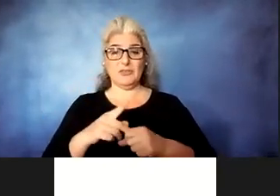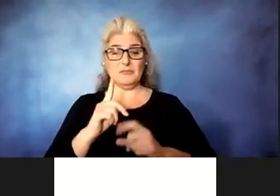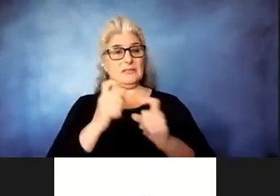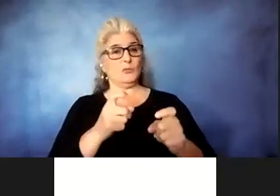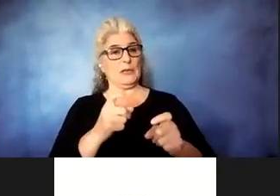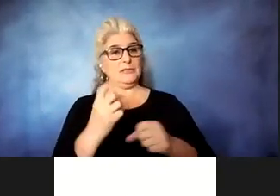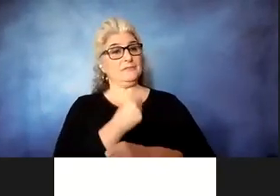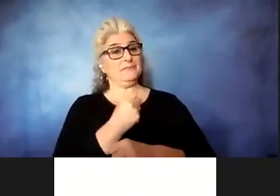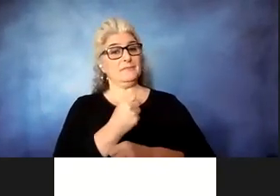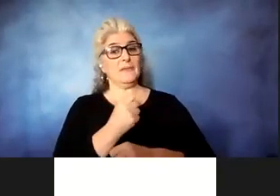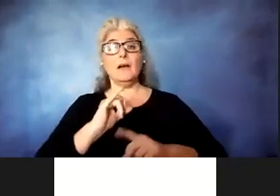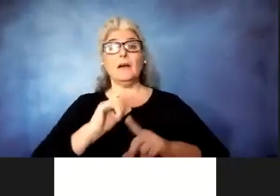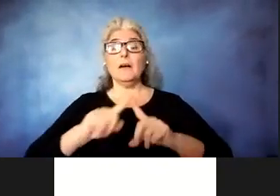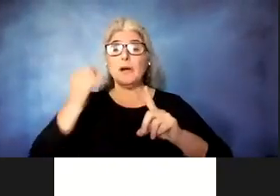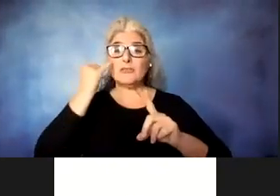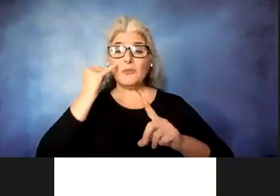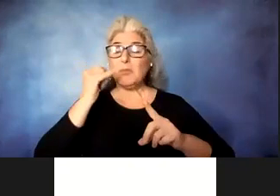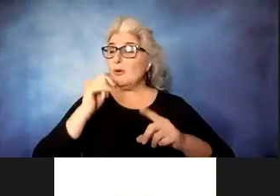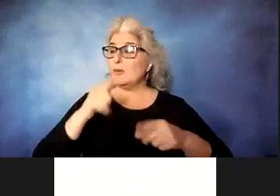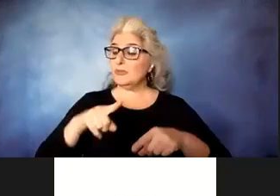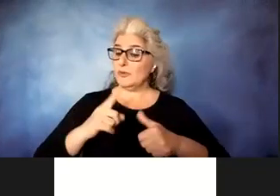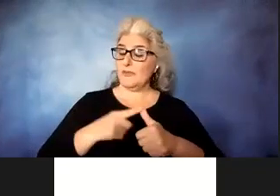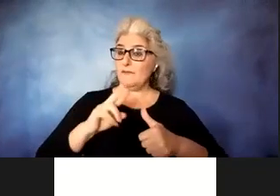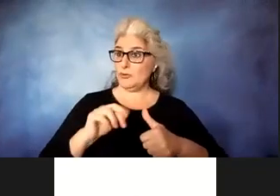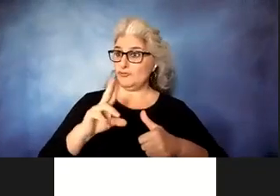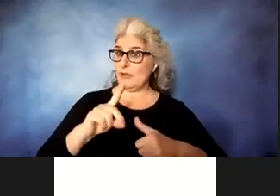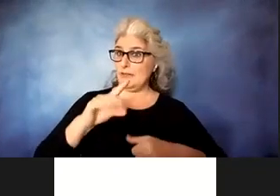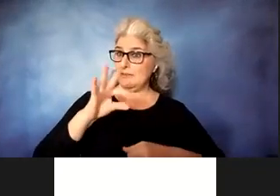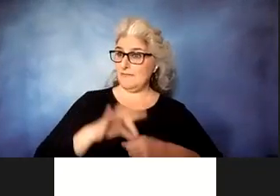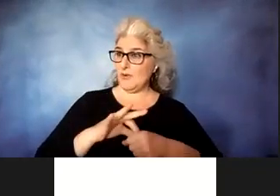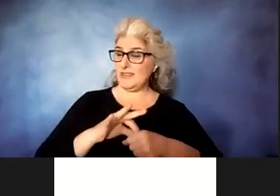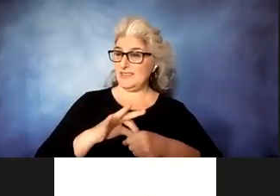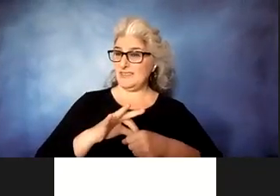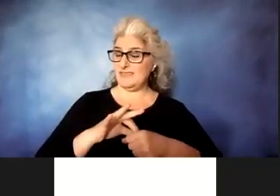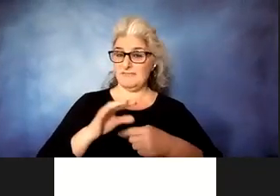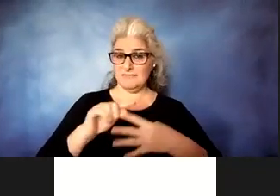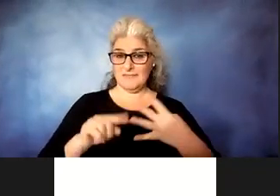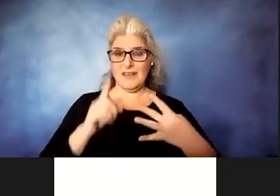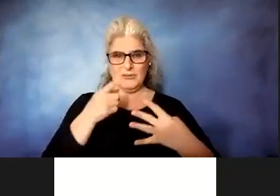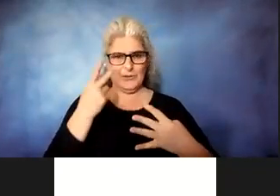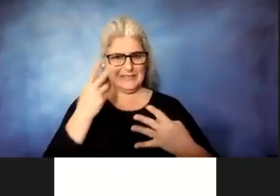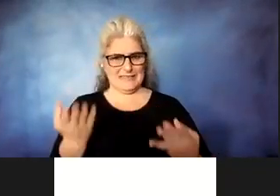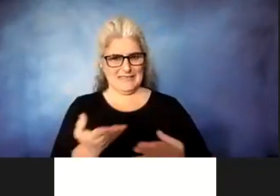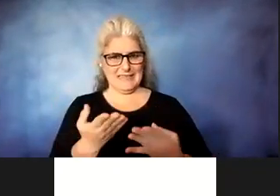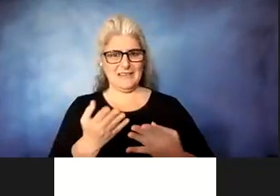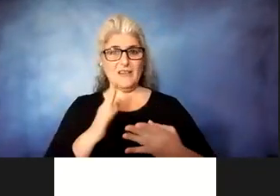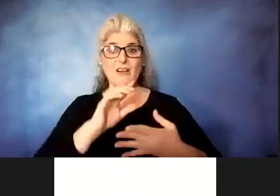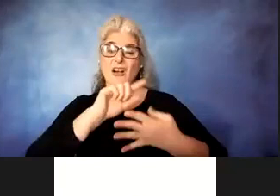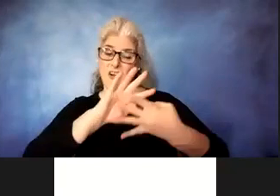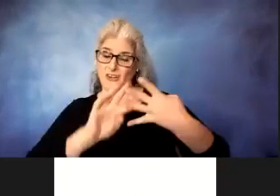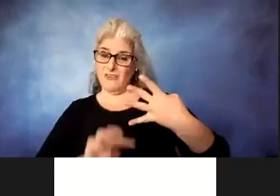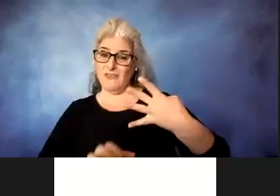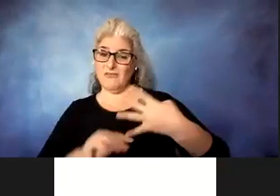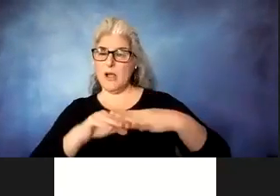However, if no candidate gets more than 50% of first choice votes, and you can see in this example, all 4 candidates have less